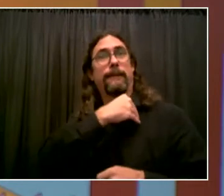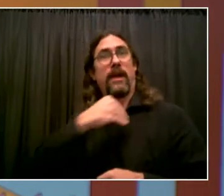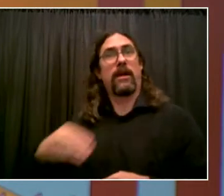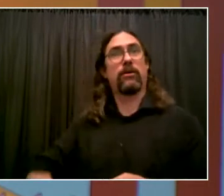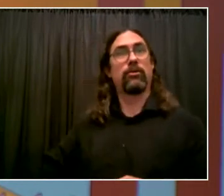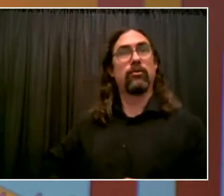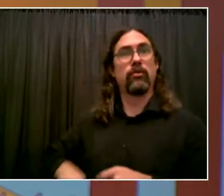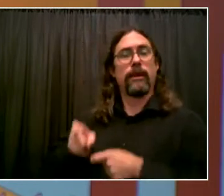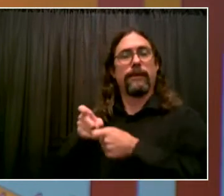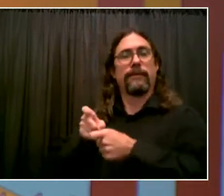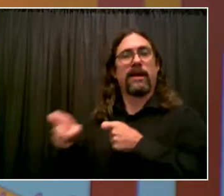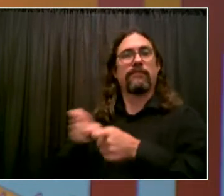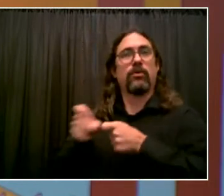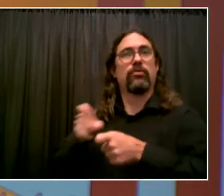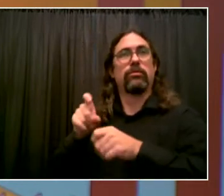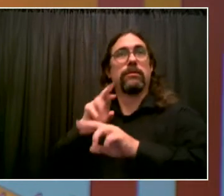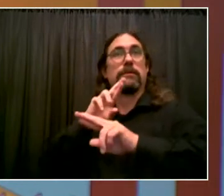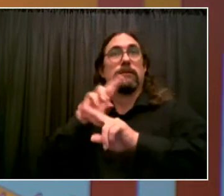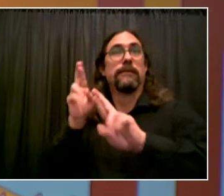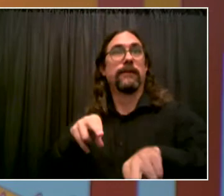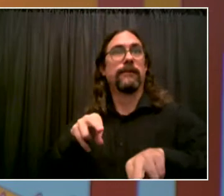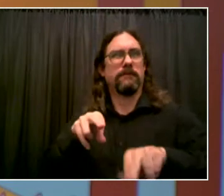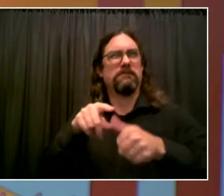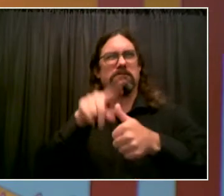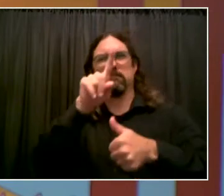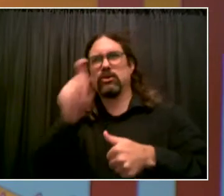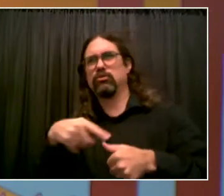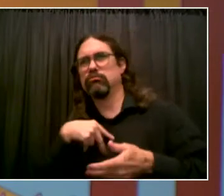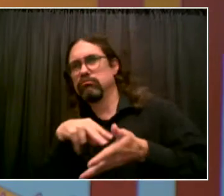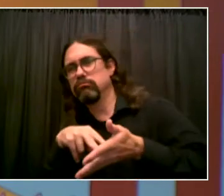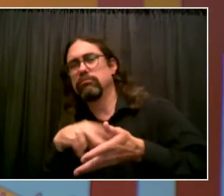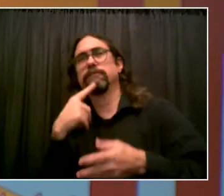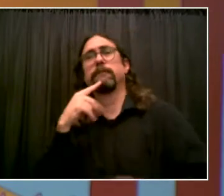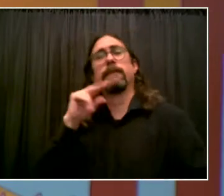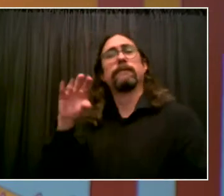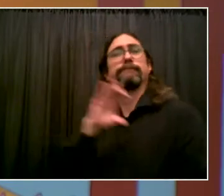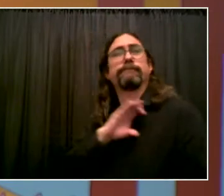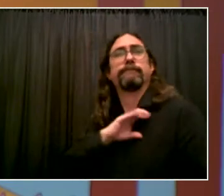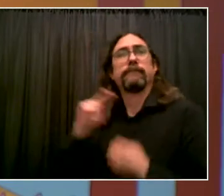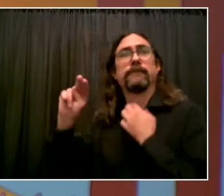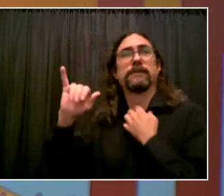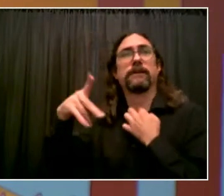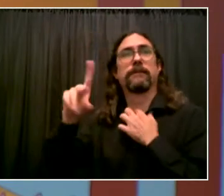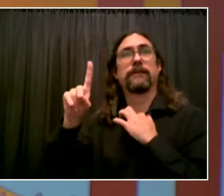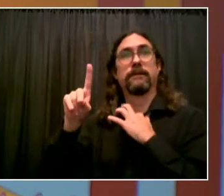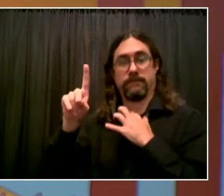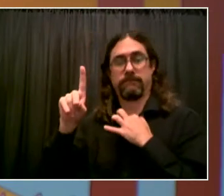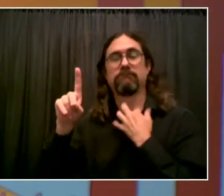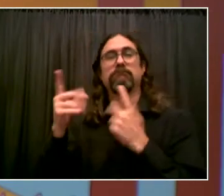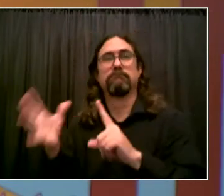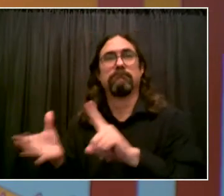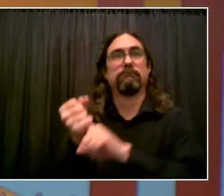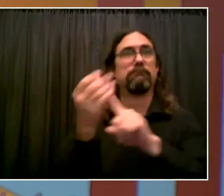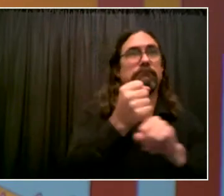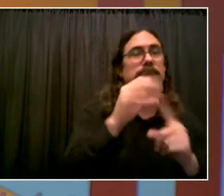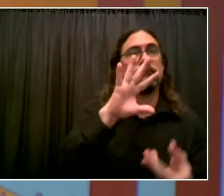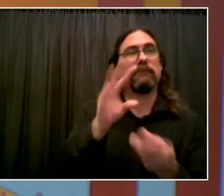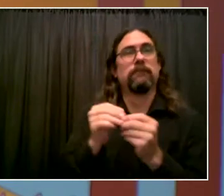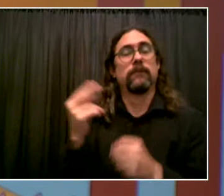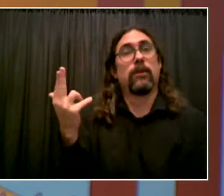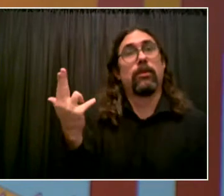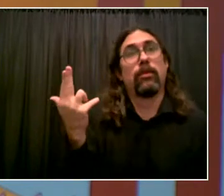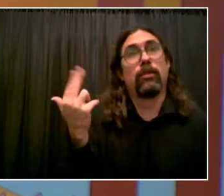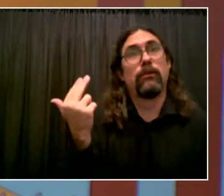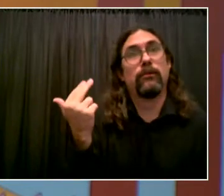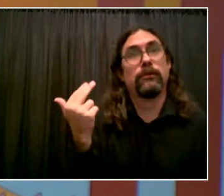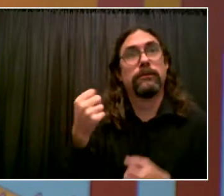with their cars, despite recording almost 1,800 such collisions. Also, the number of speeding and failure